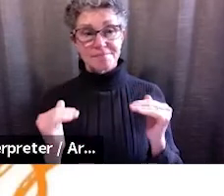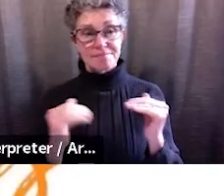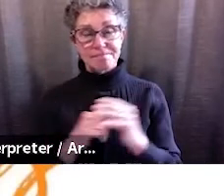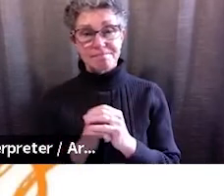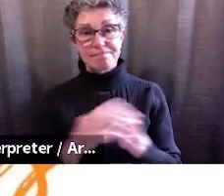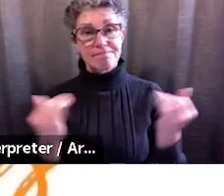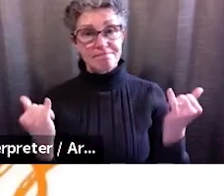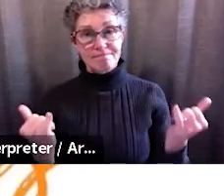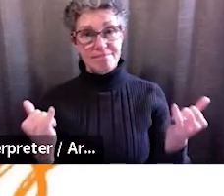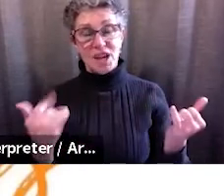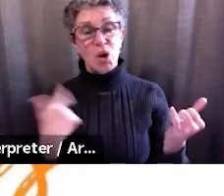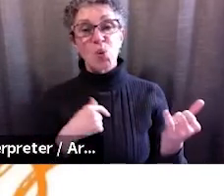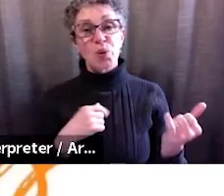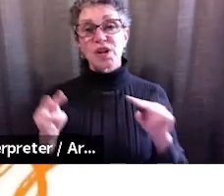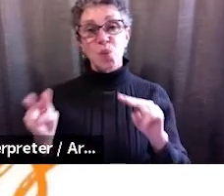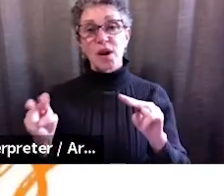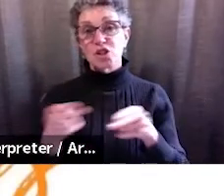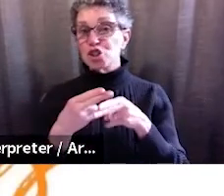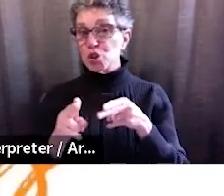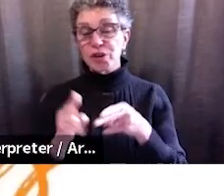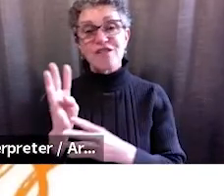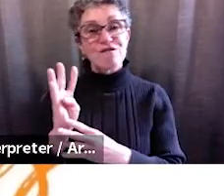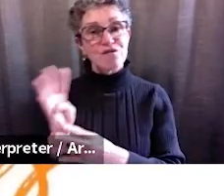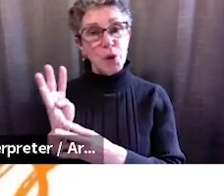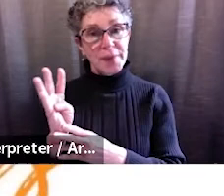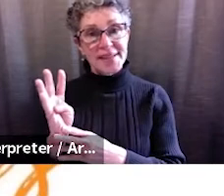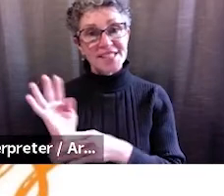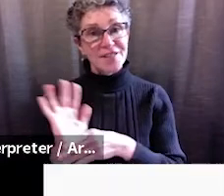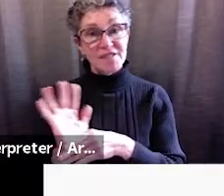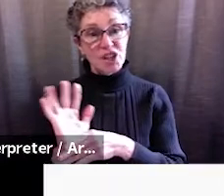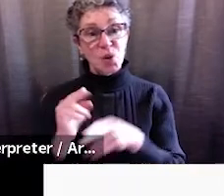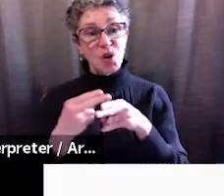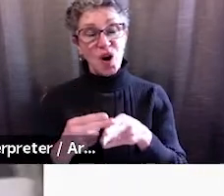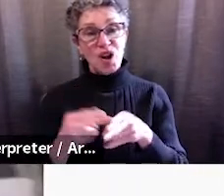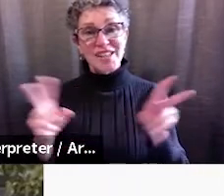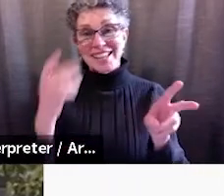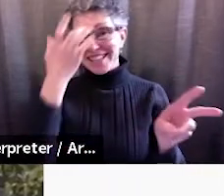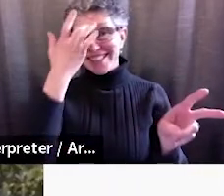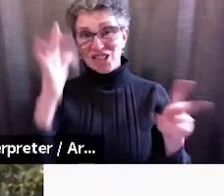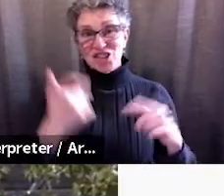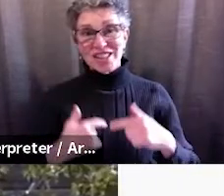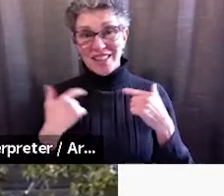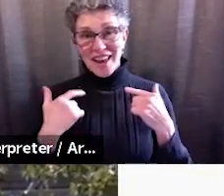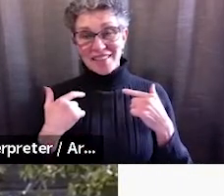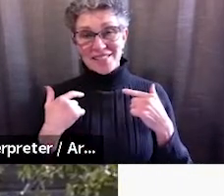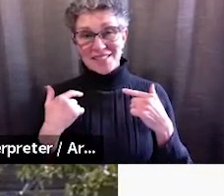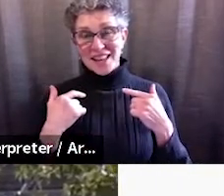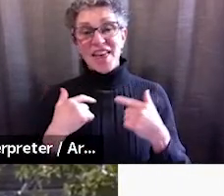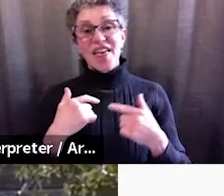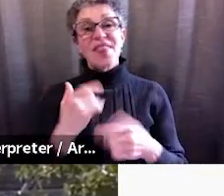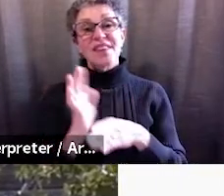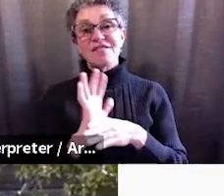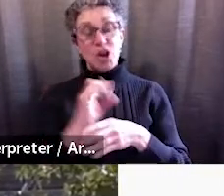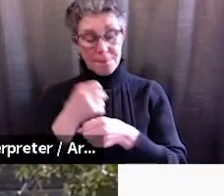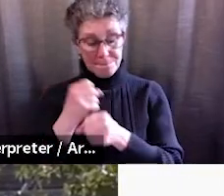Let's watch a short 4-minute video clip from a film called Intelligent Lives by Dan Habib. Listen to how